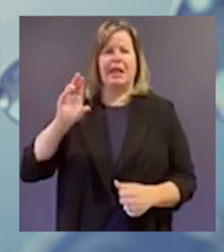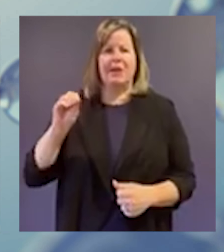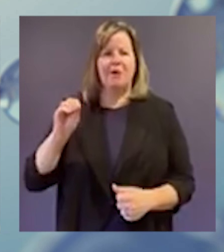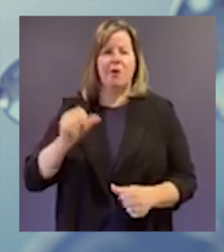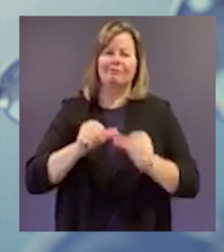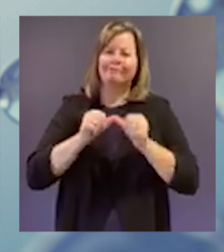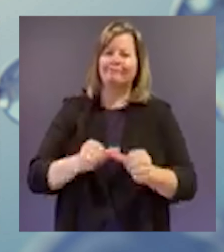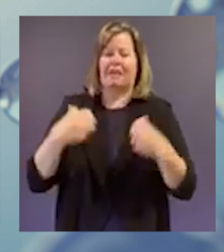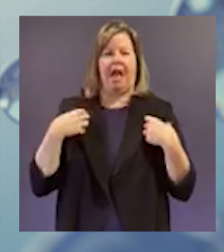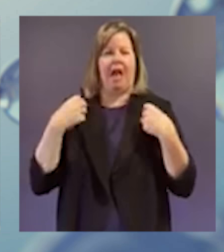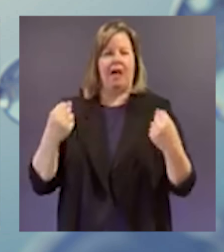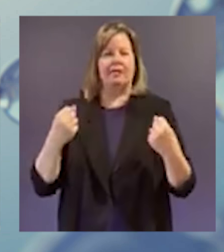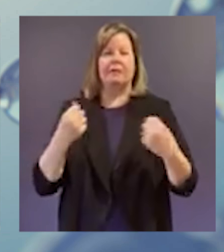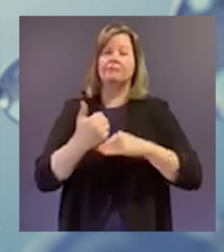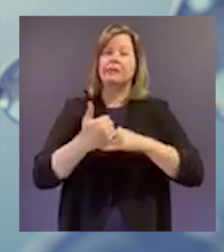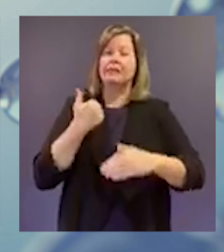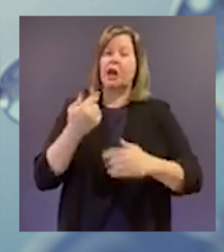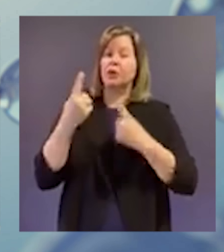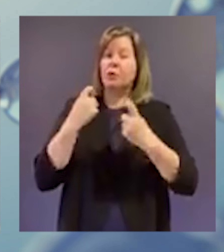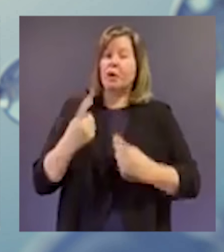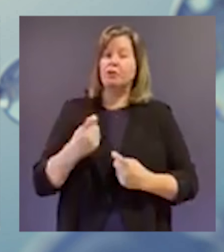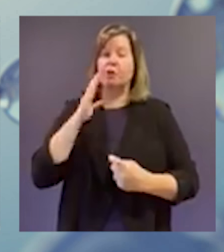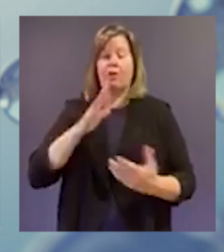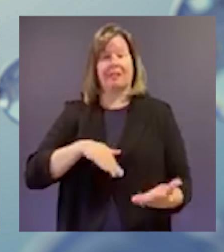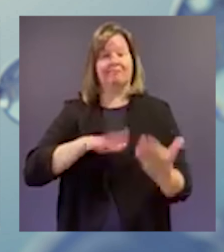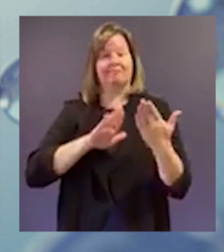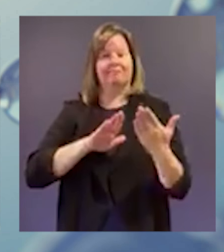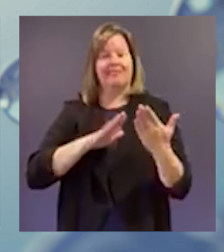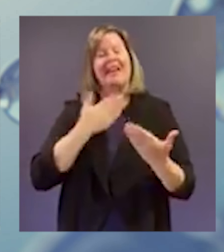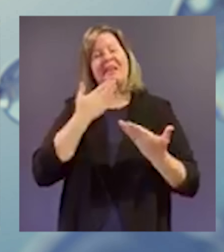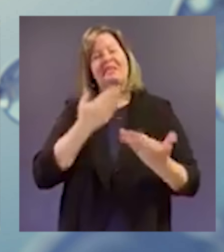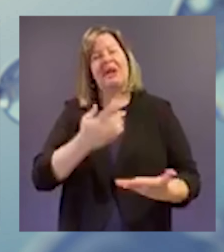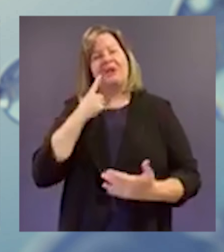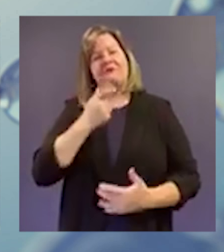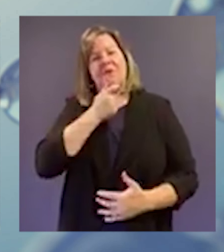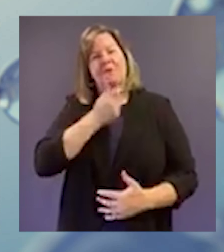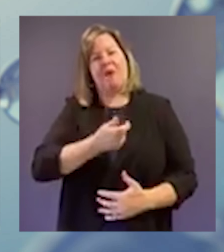and we'll address them as best we can. Thank